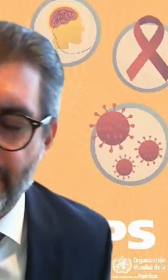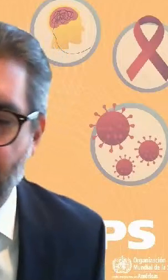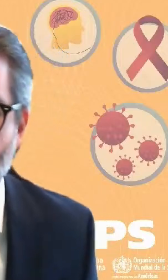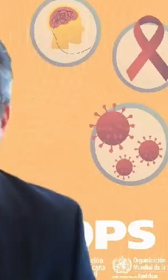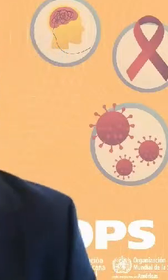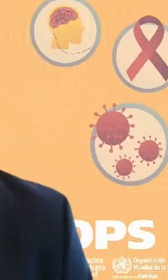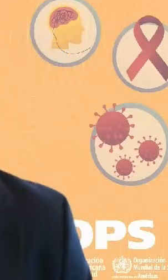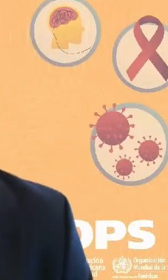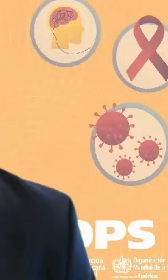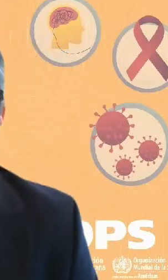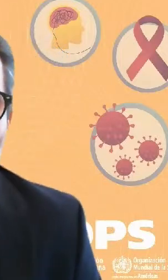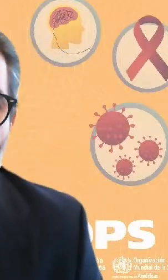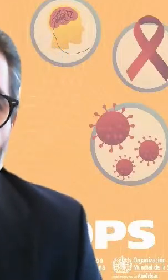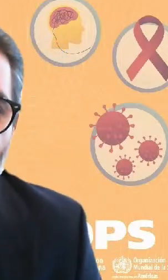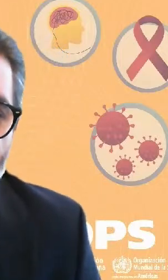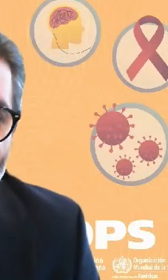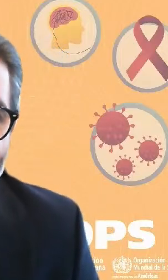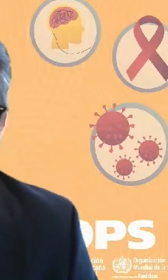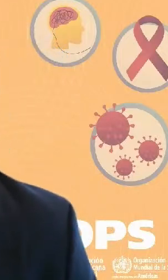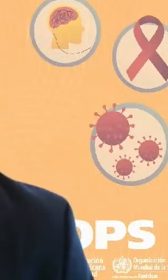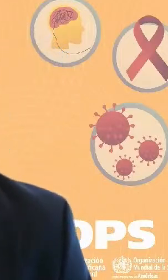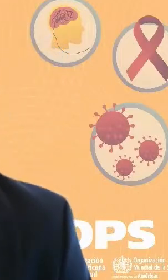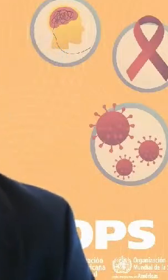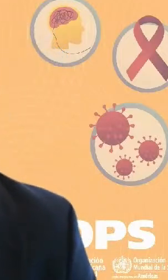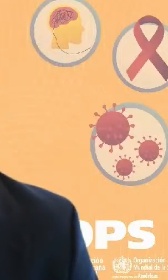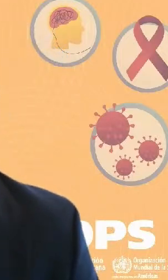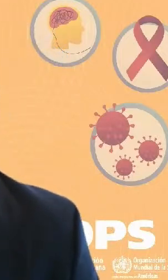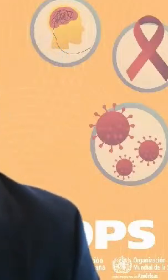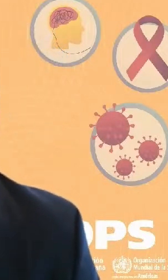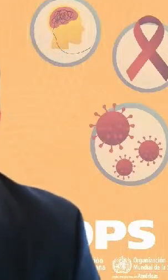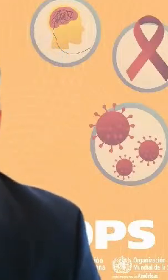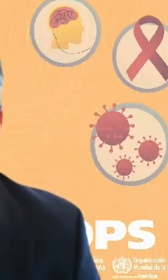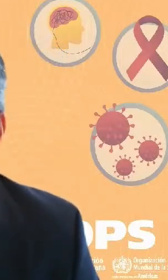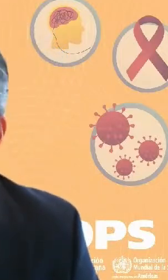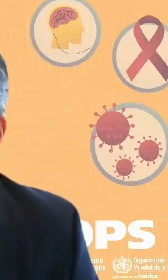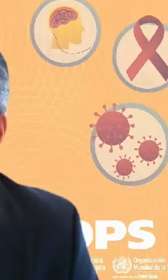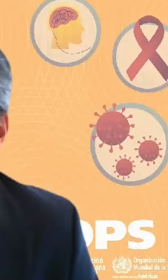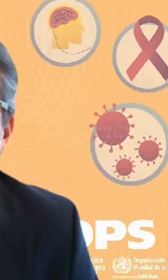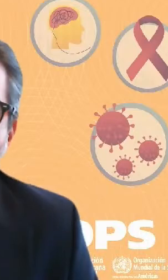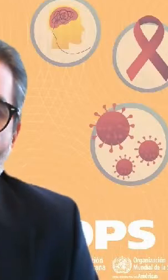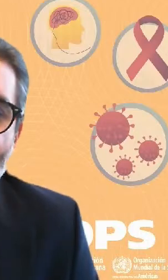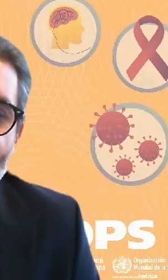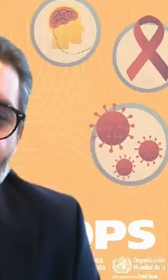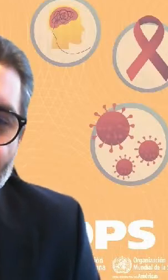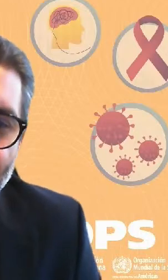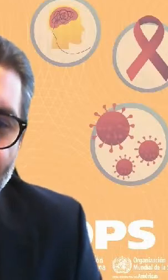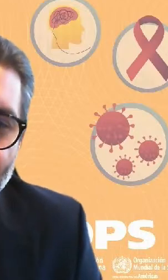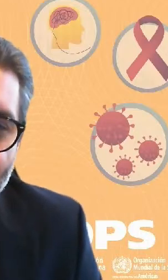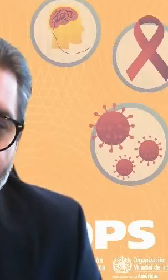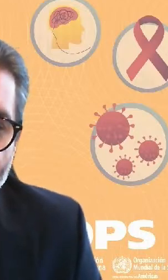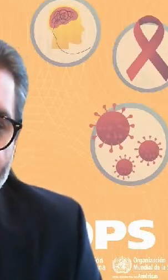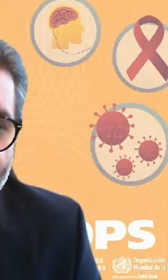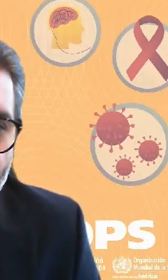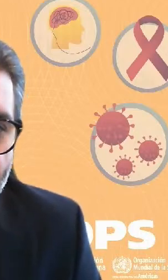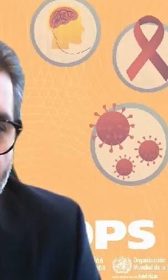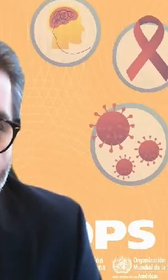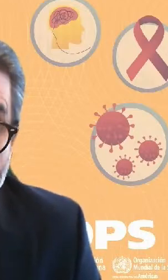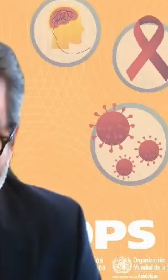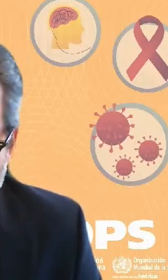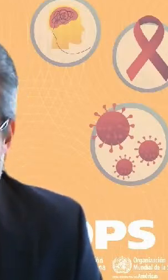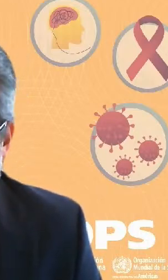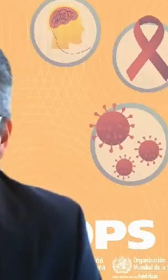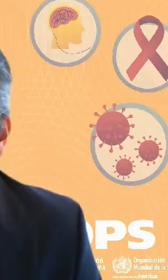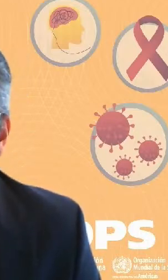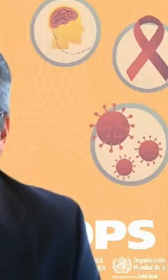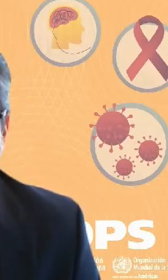Thank you very much, Dr. Vigo. That's really a fascinating presentation that really highlights inequities